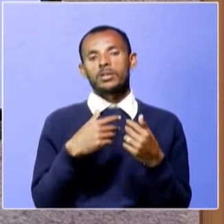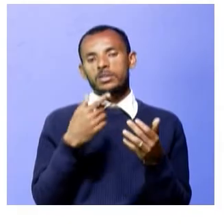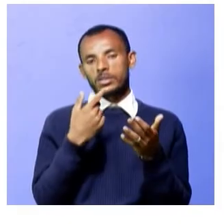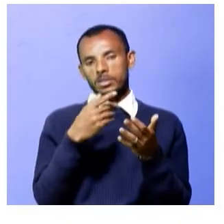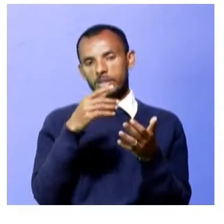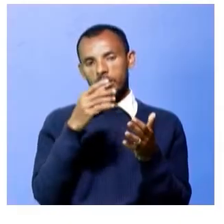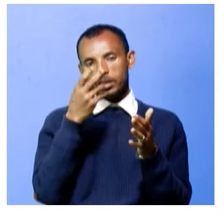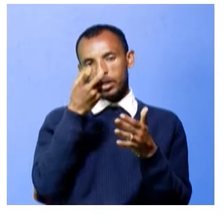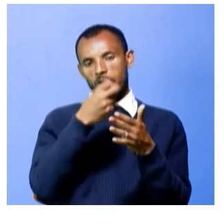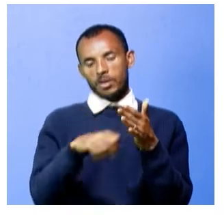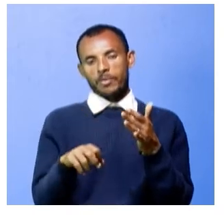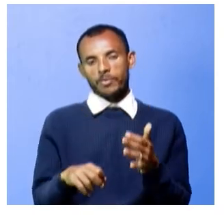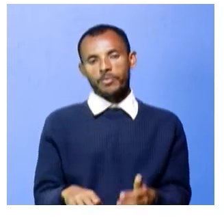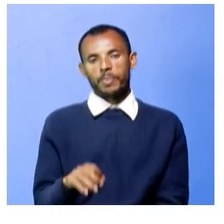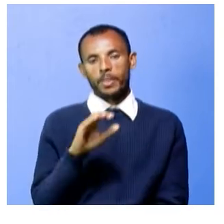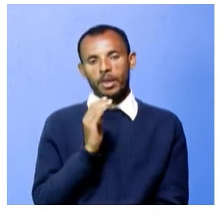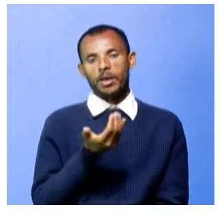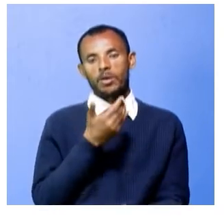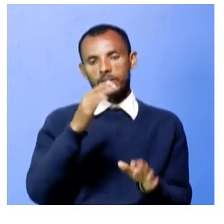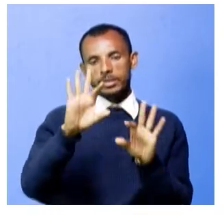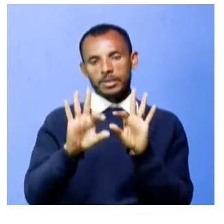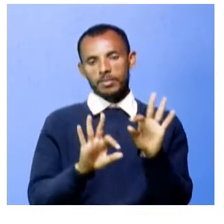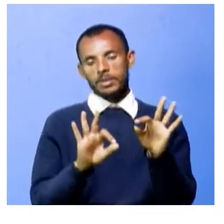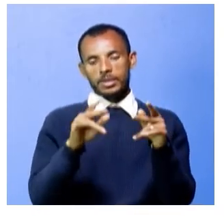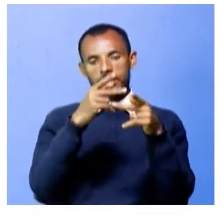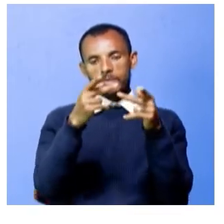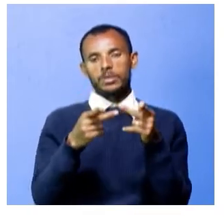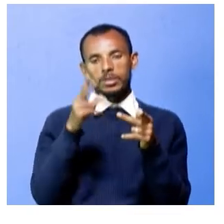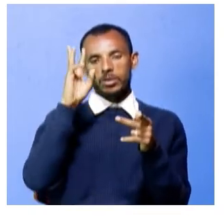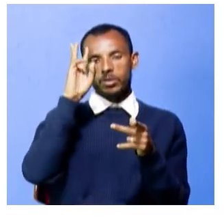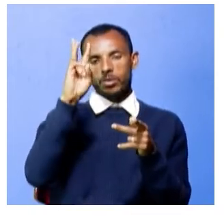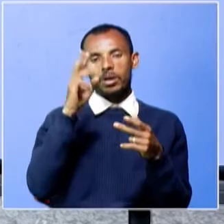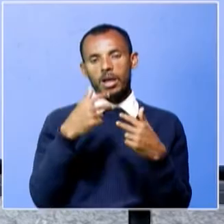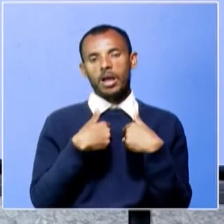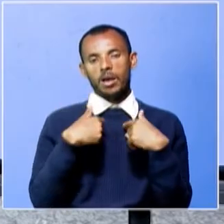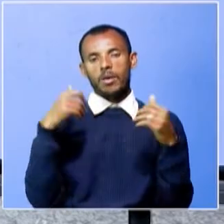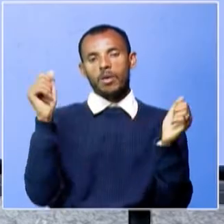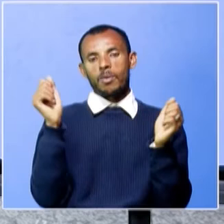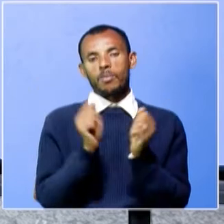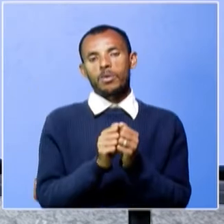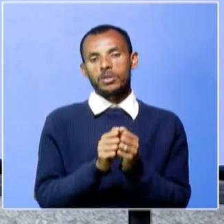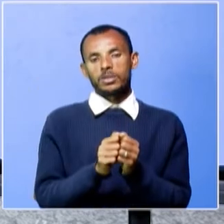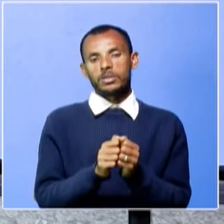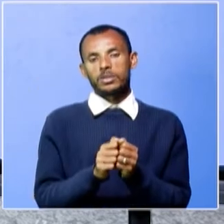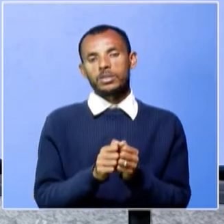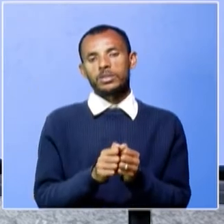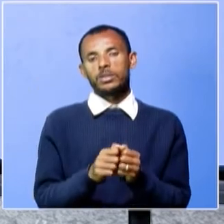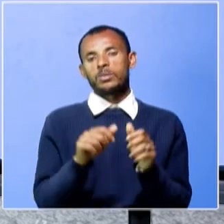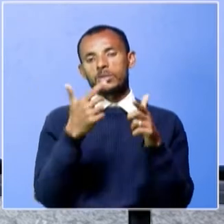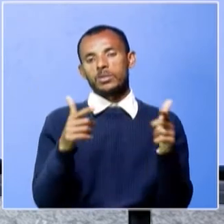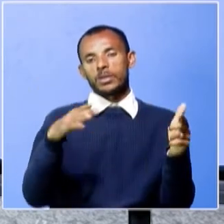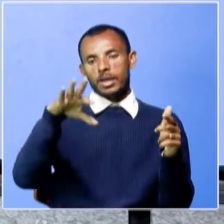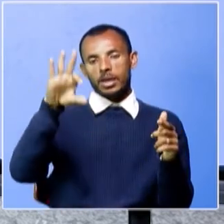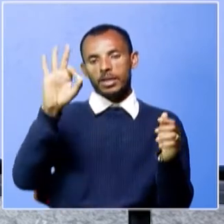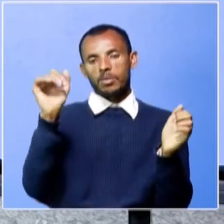outcomes. Okay, our sample space will have both tail. Okay, there is a possibility of